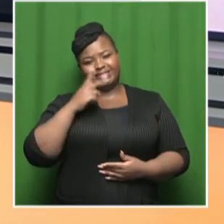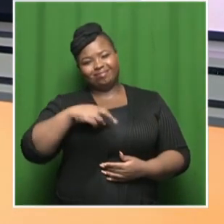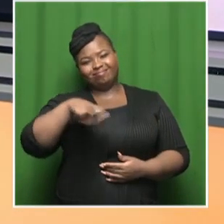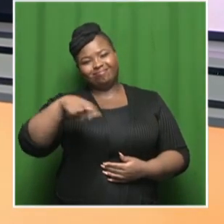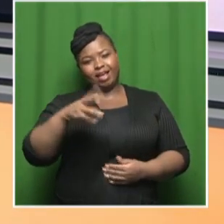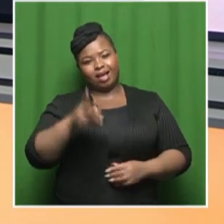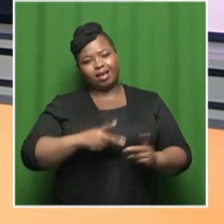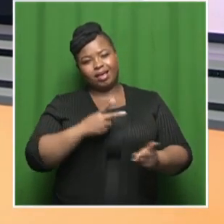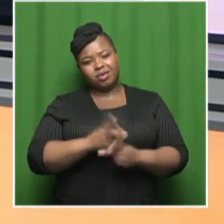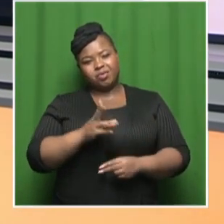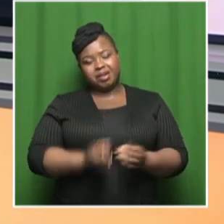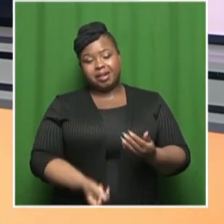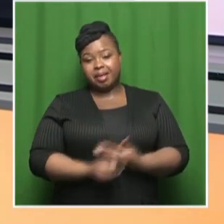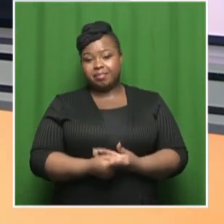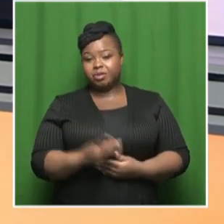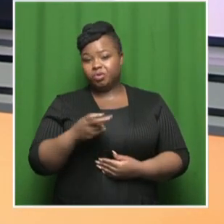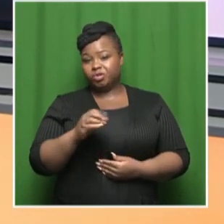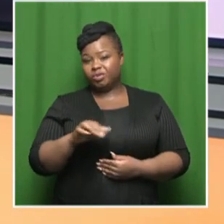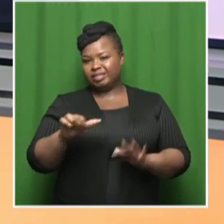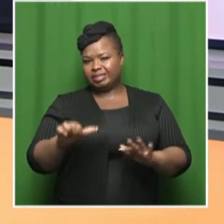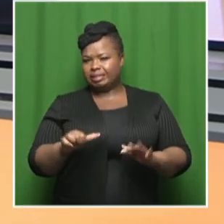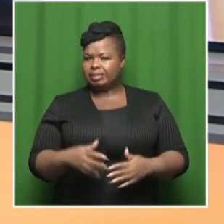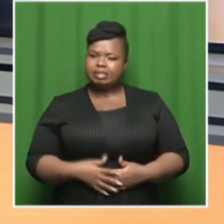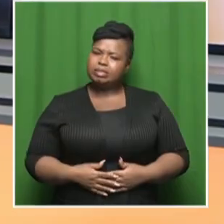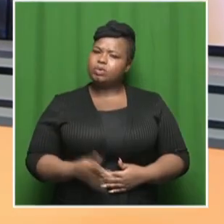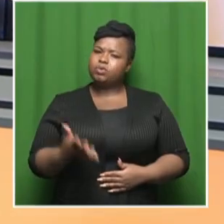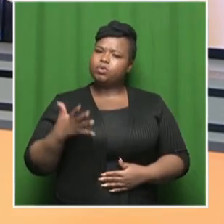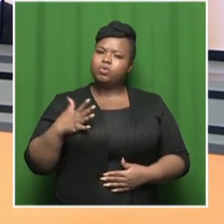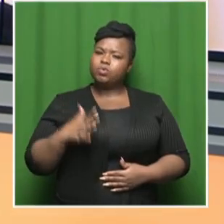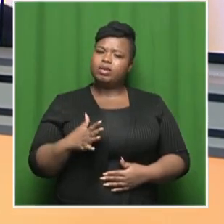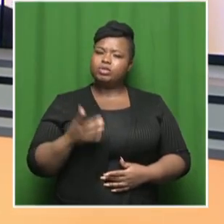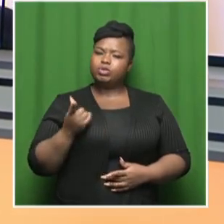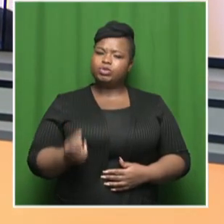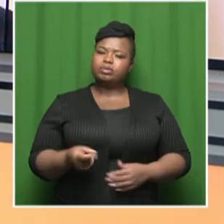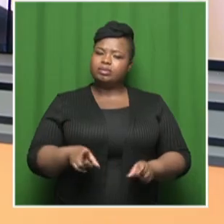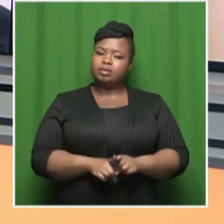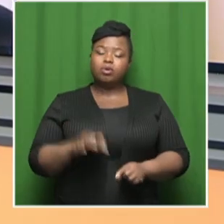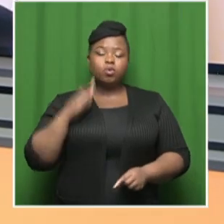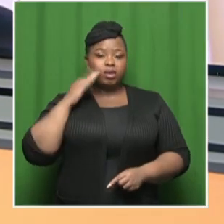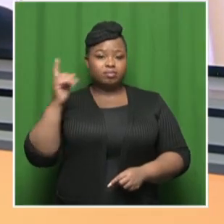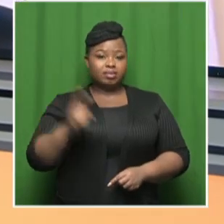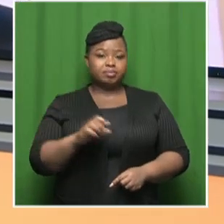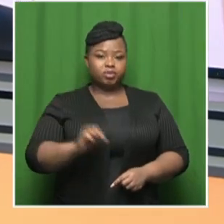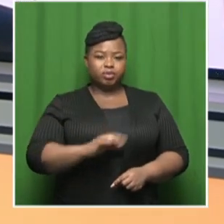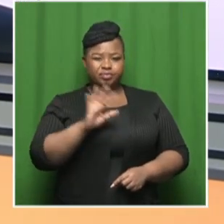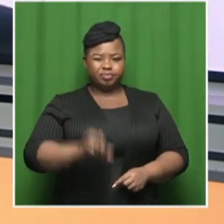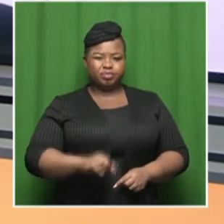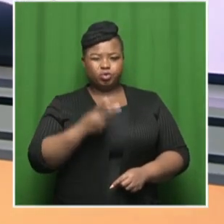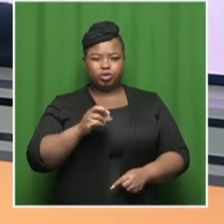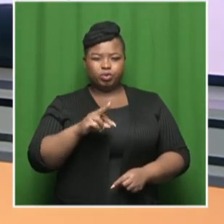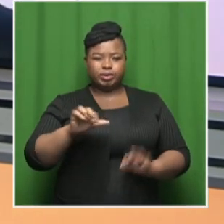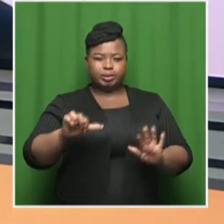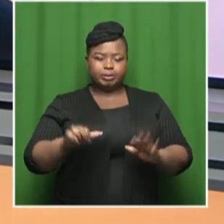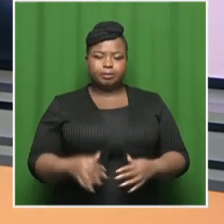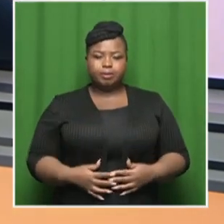come around this time around. What is it that you would like to replicate when New Zealand hits South African shores in